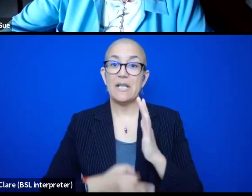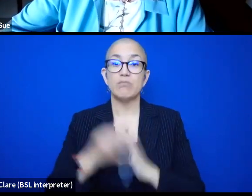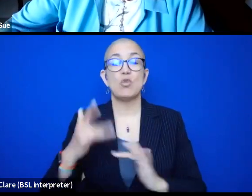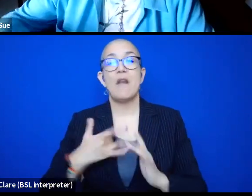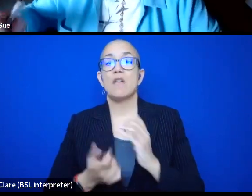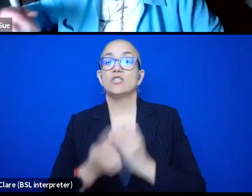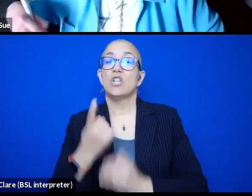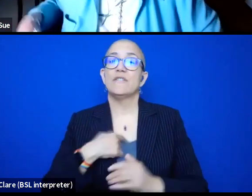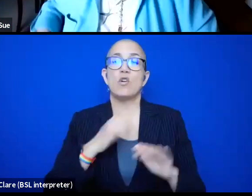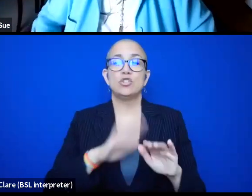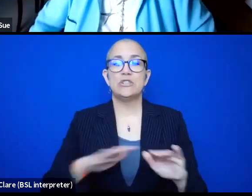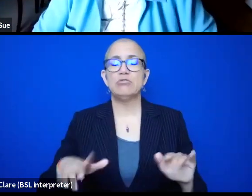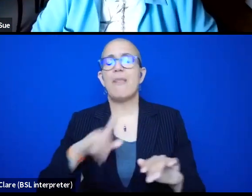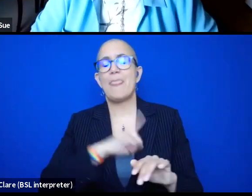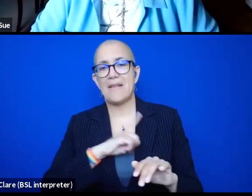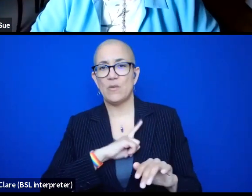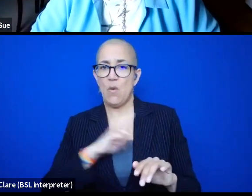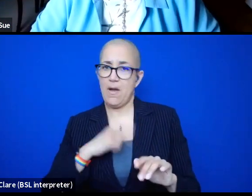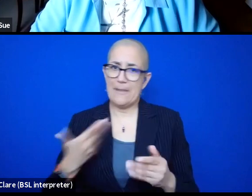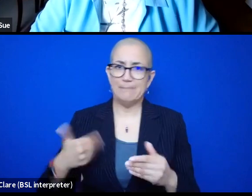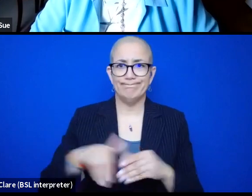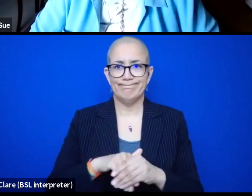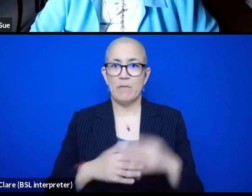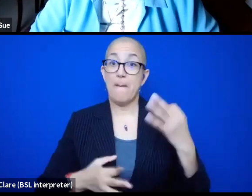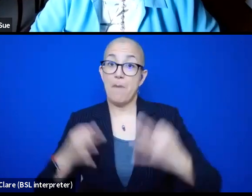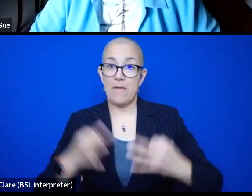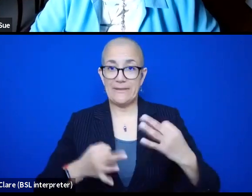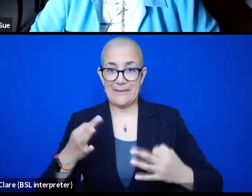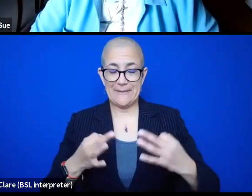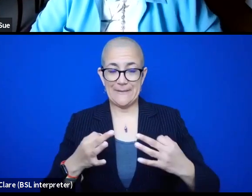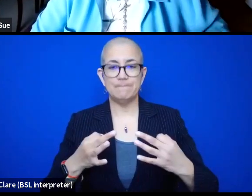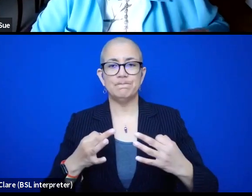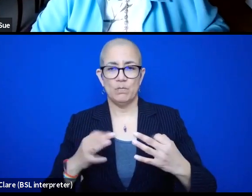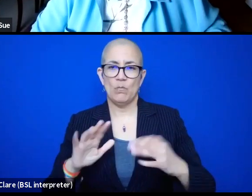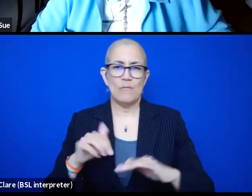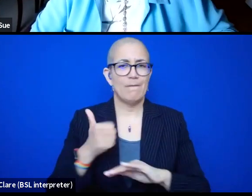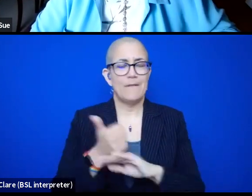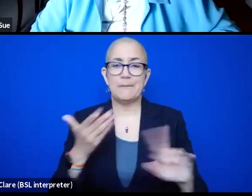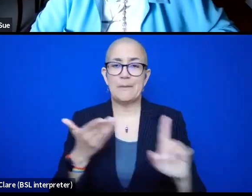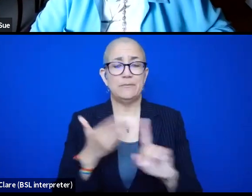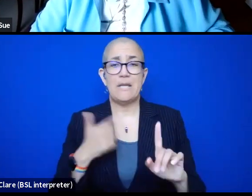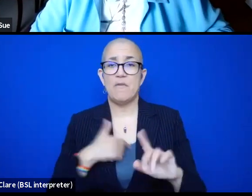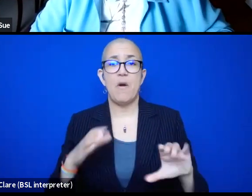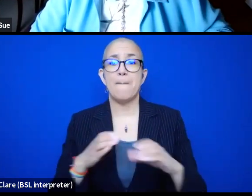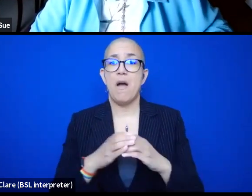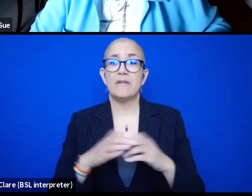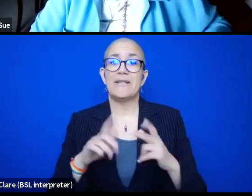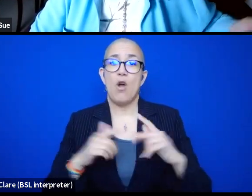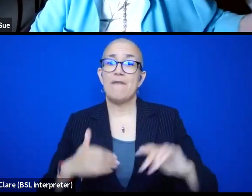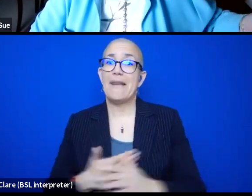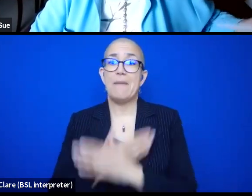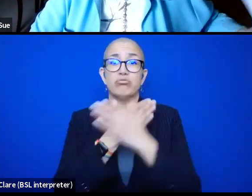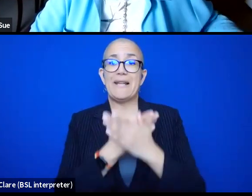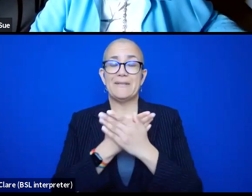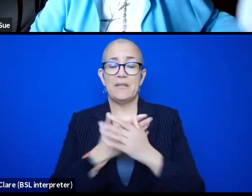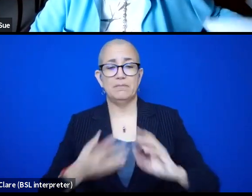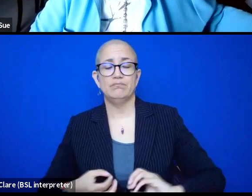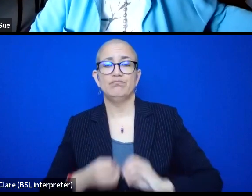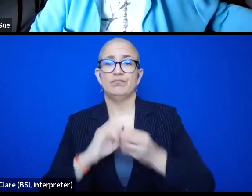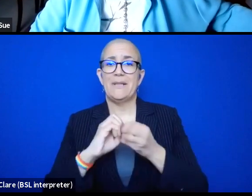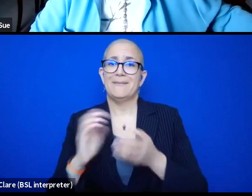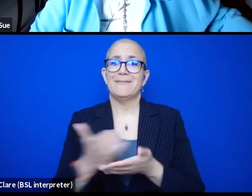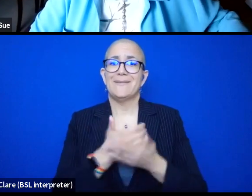is why I got into politics. The fundamental mission of our party, of liberalism, is to build and safeguard a free and